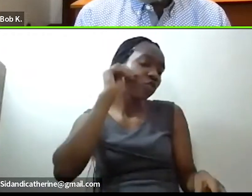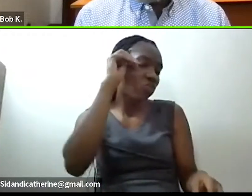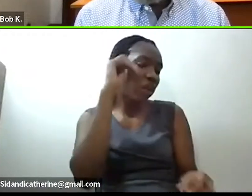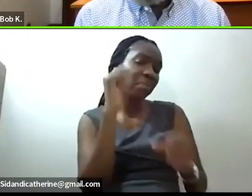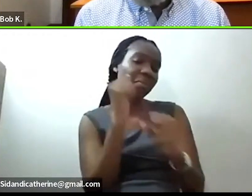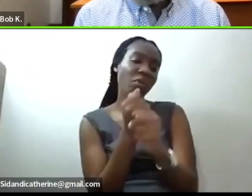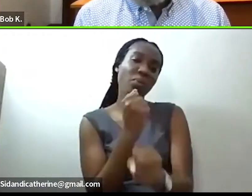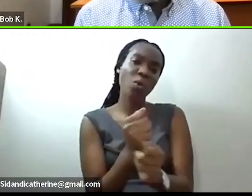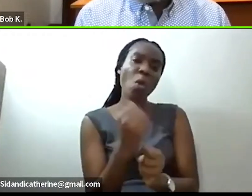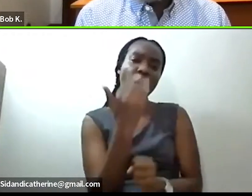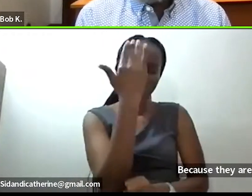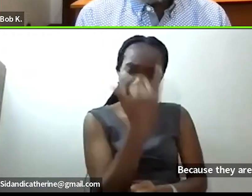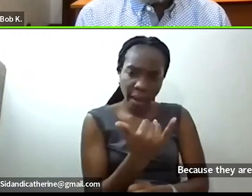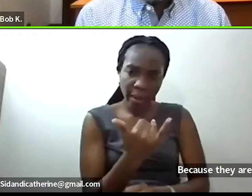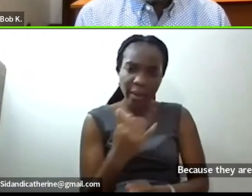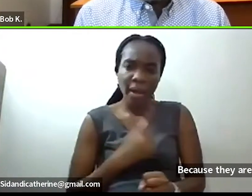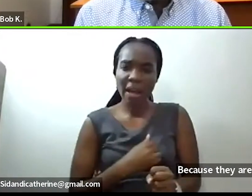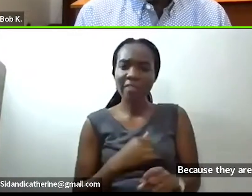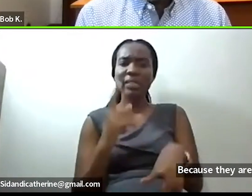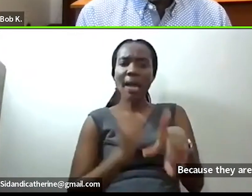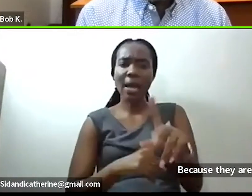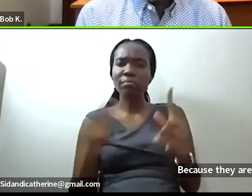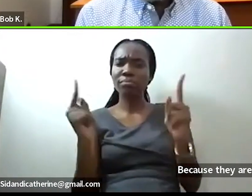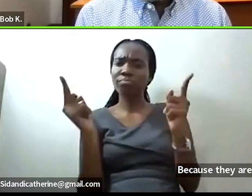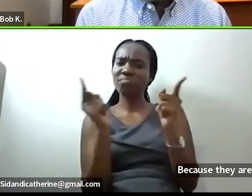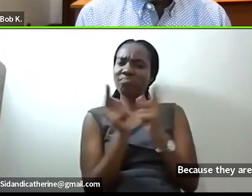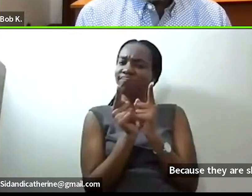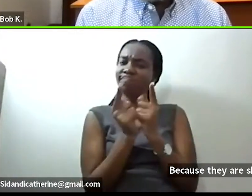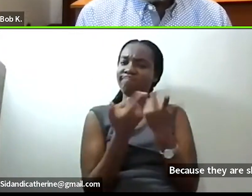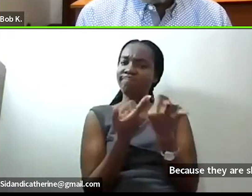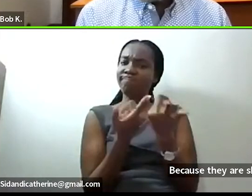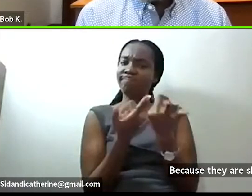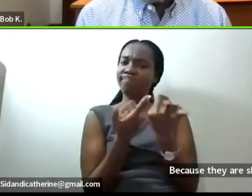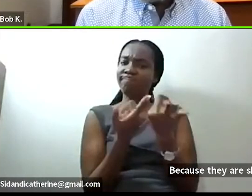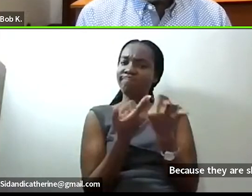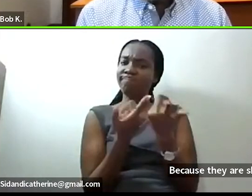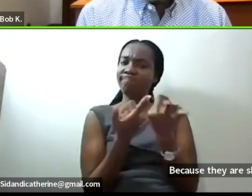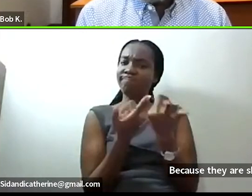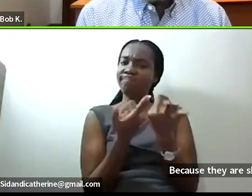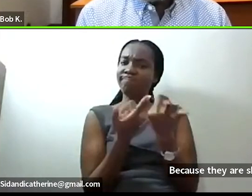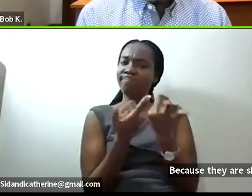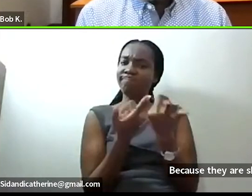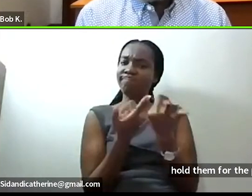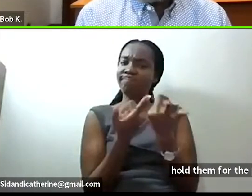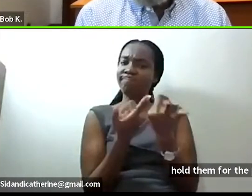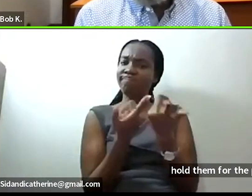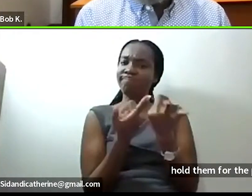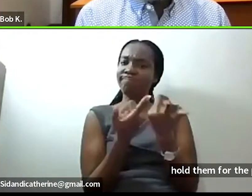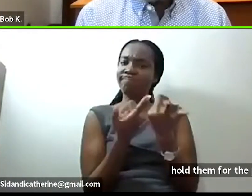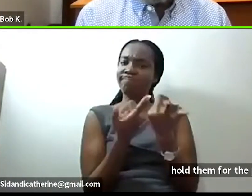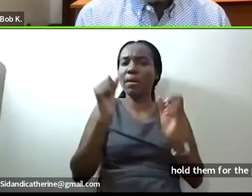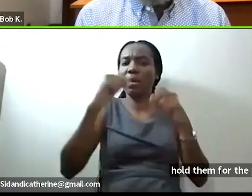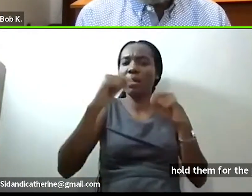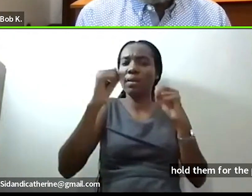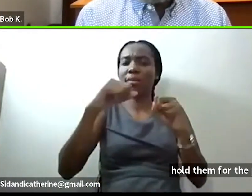expected that you will hold them for the period that you have agreed. So if it is 91 days, you wait for 91 days, you